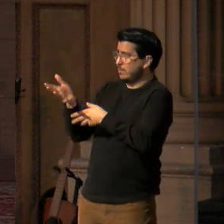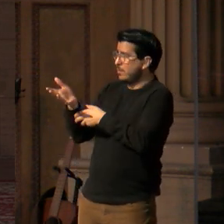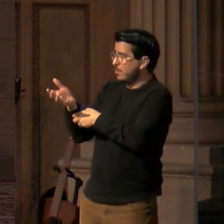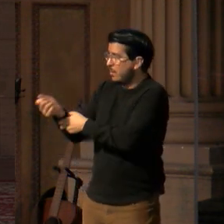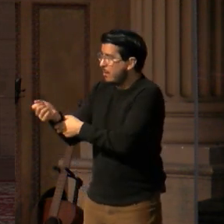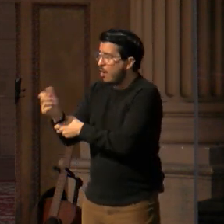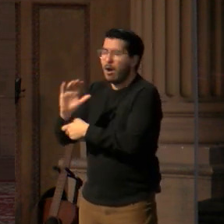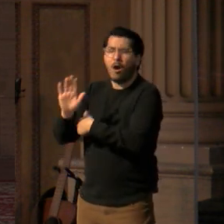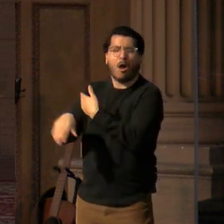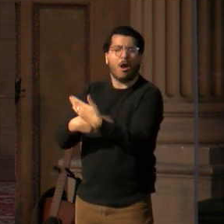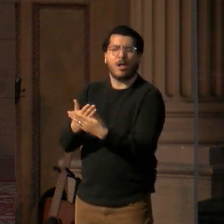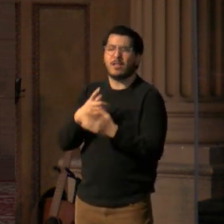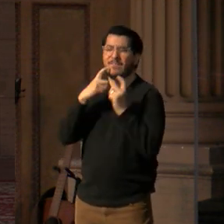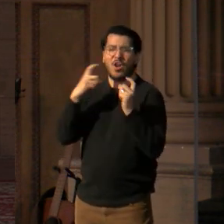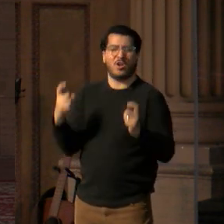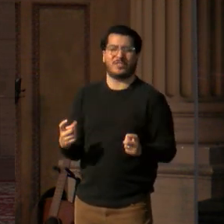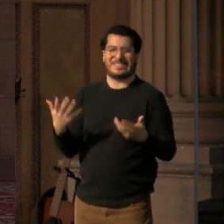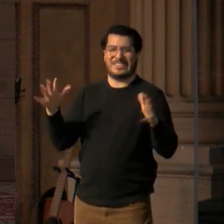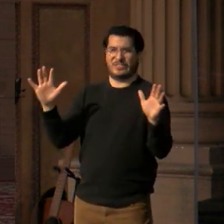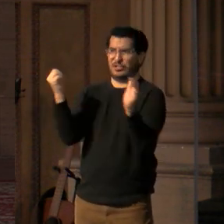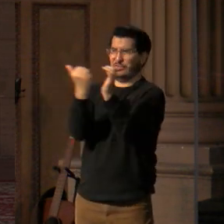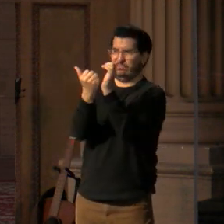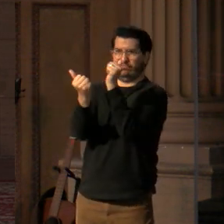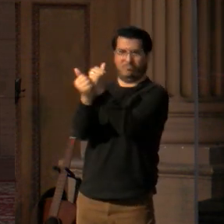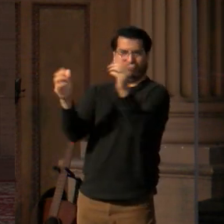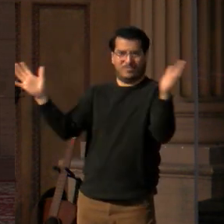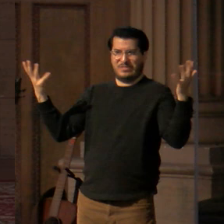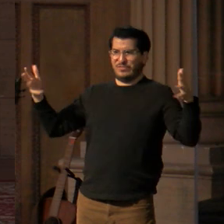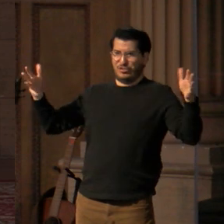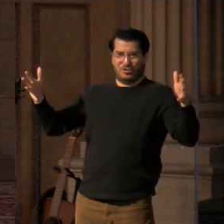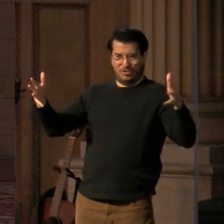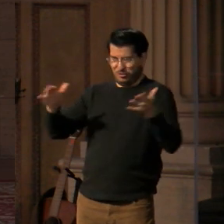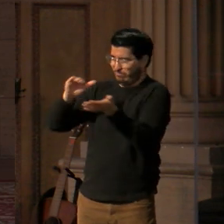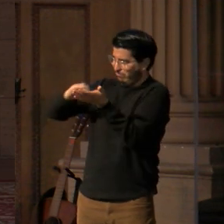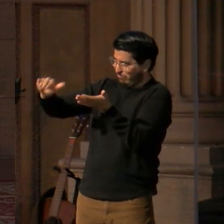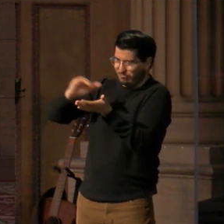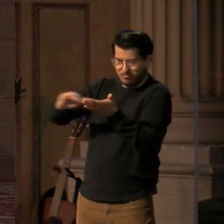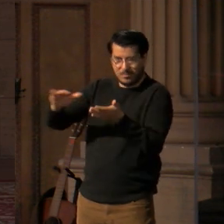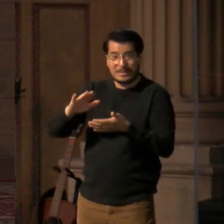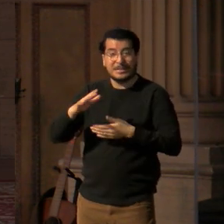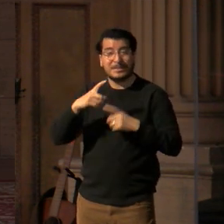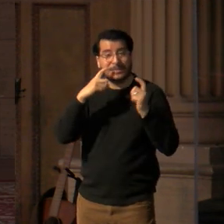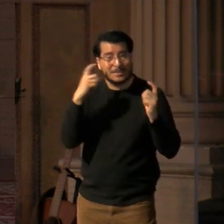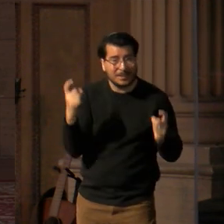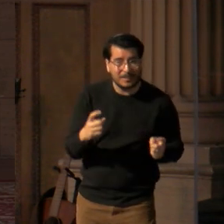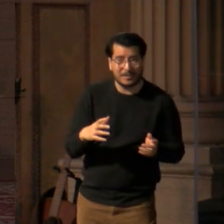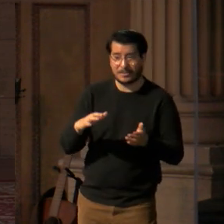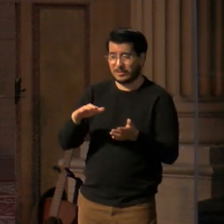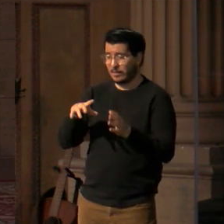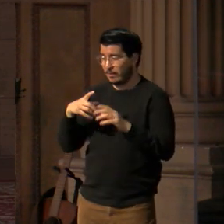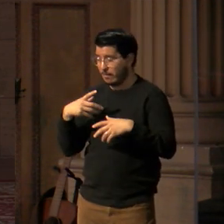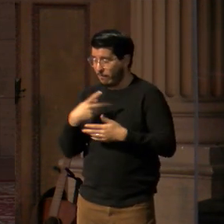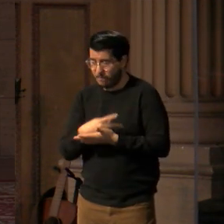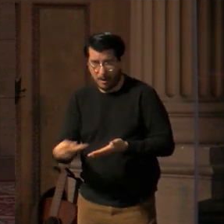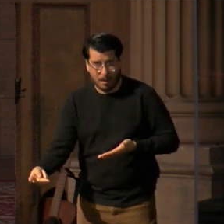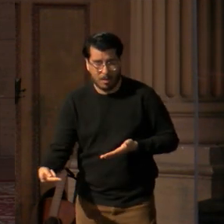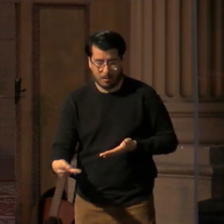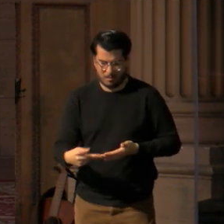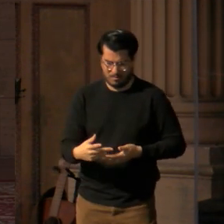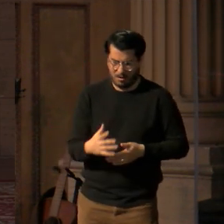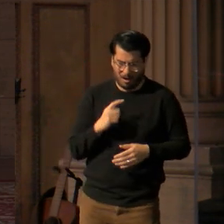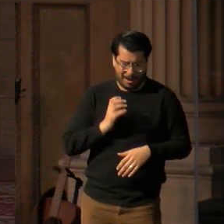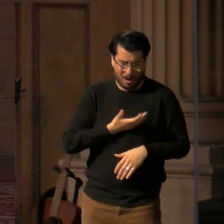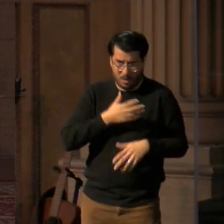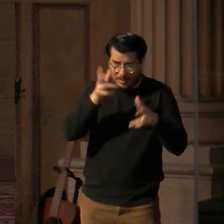were nailed to the cross if we believe in him. That all of our sins, all of our failures, all of those dark motives behind even our good